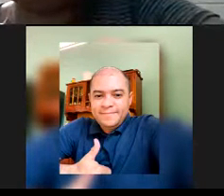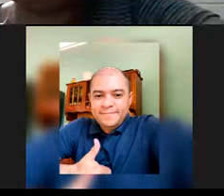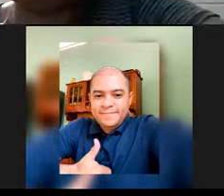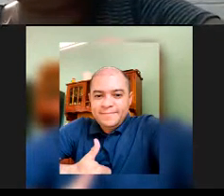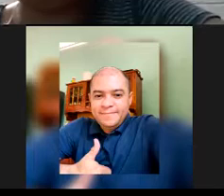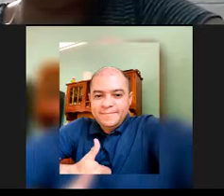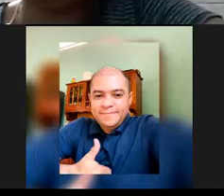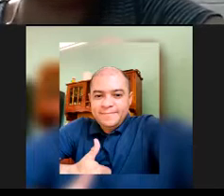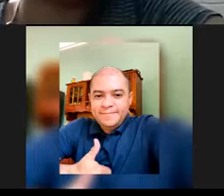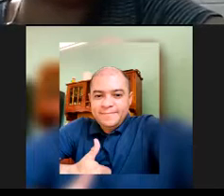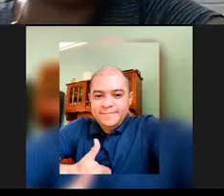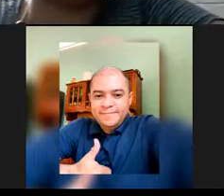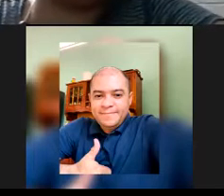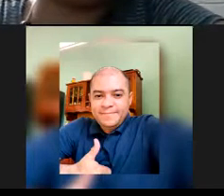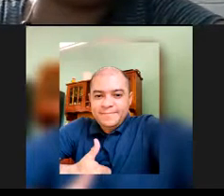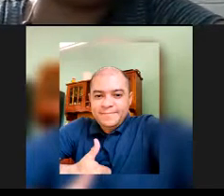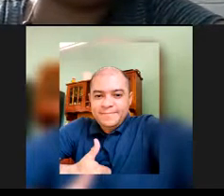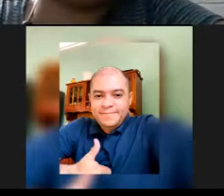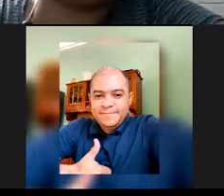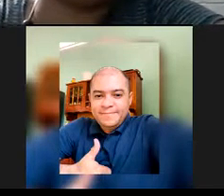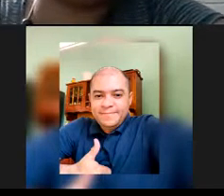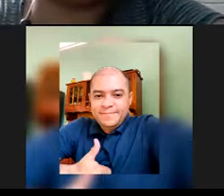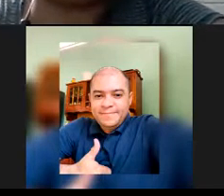see, Fausto and Walter.